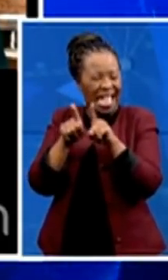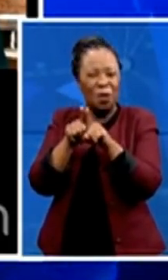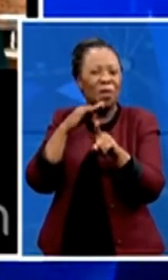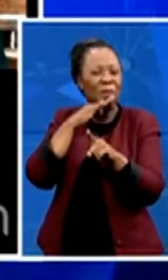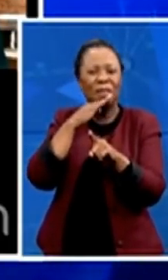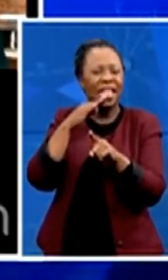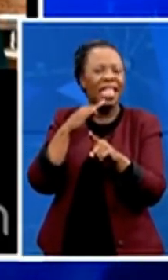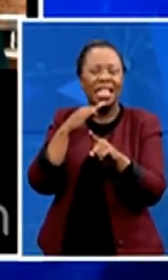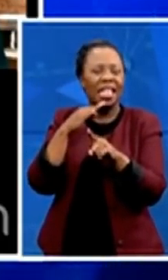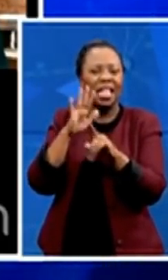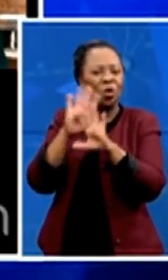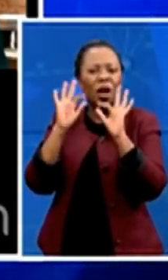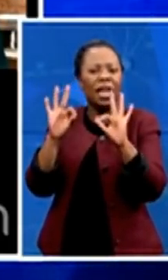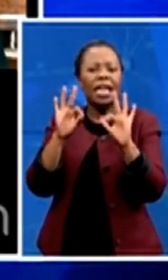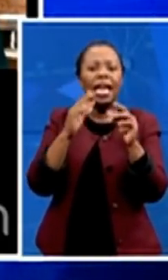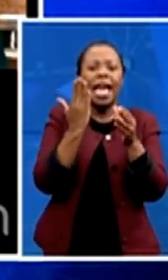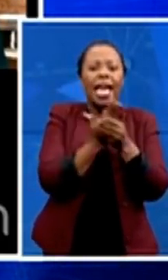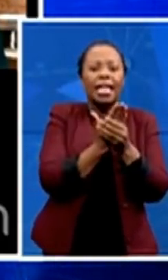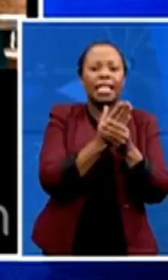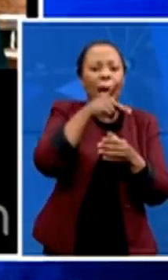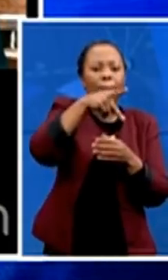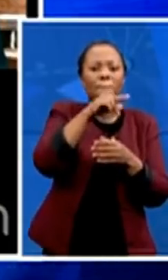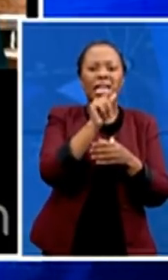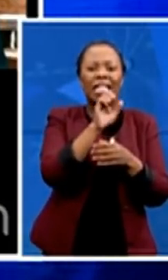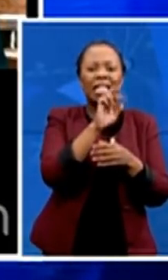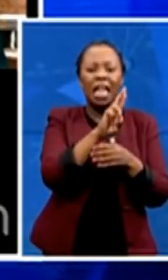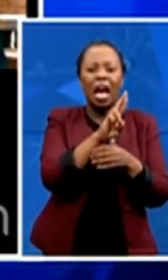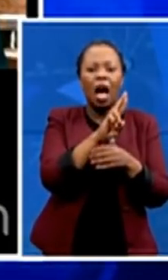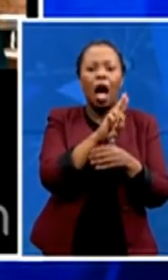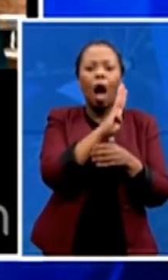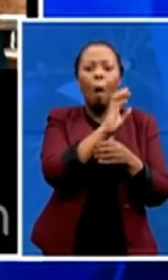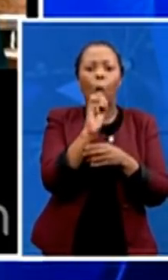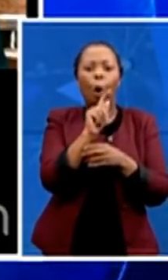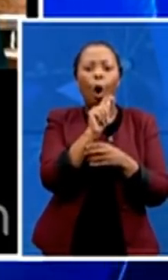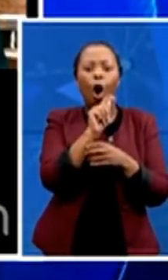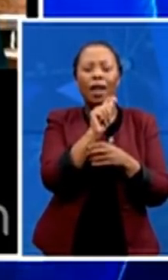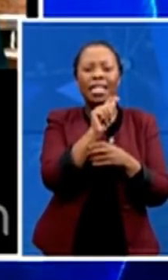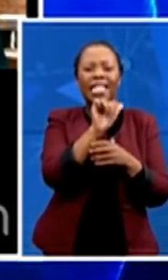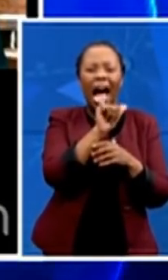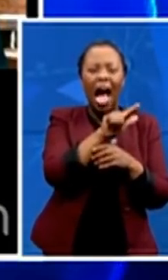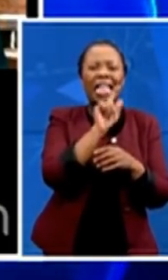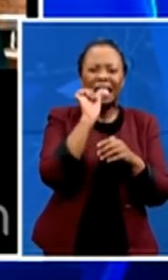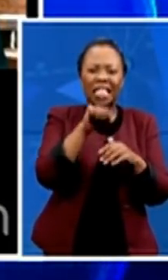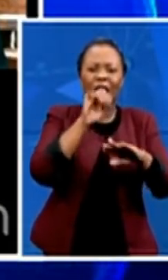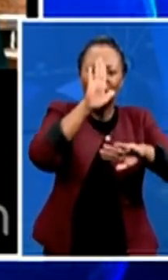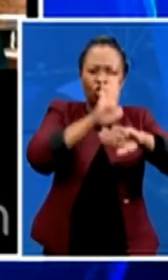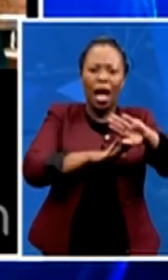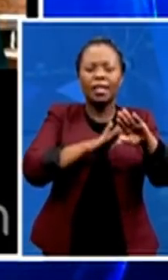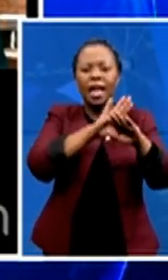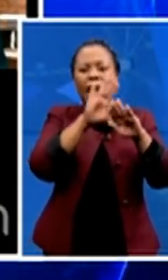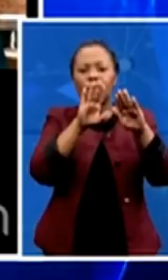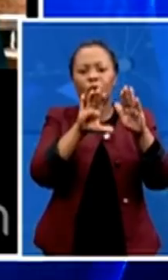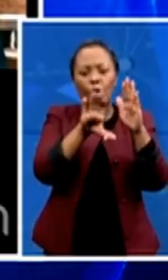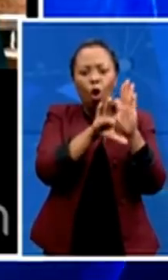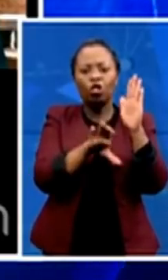P.W. Botha. Of course, P.W. Botha was charged under the Commissions Act. Of course, we all know